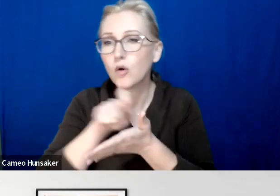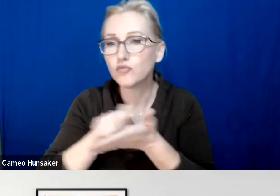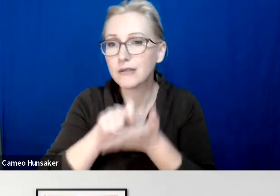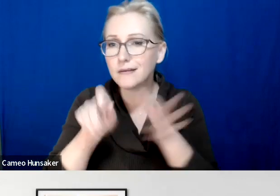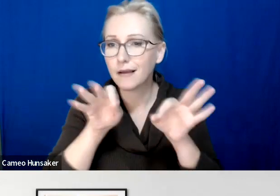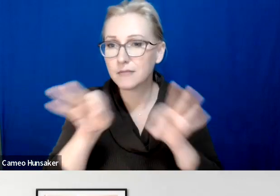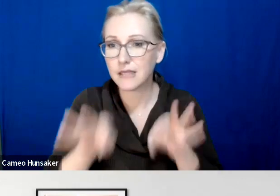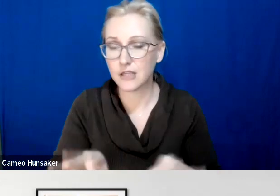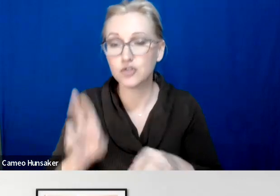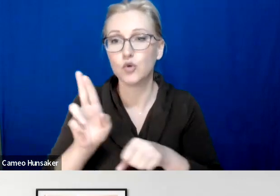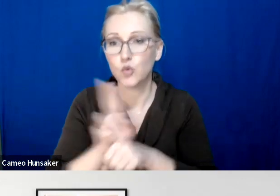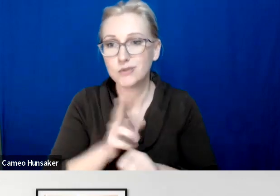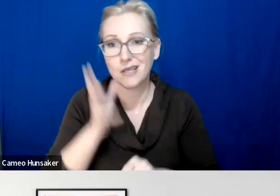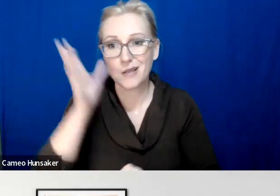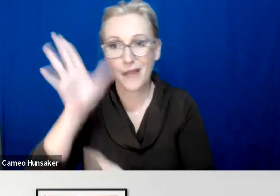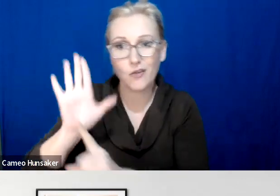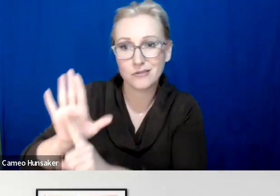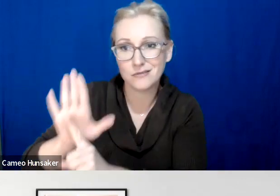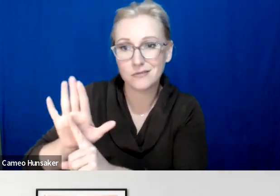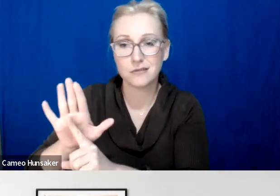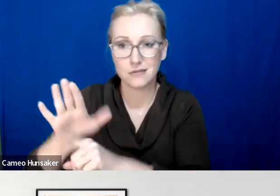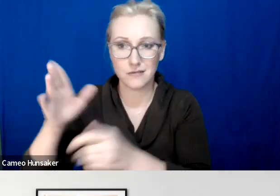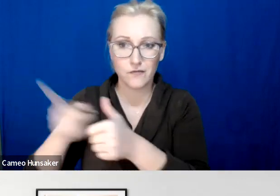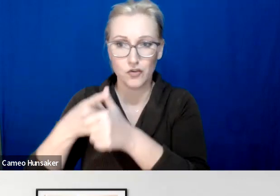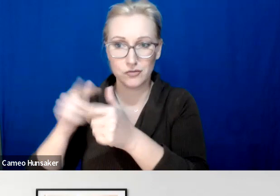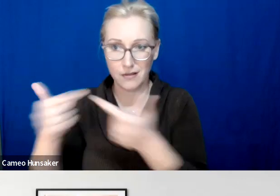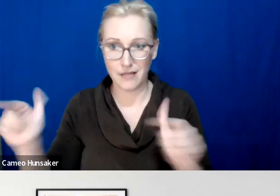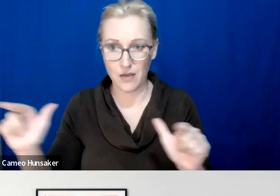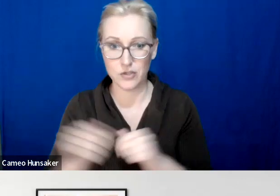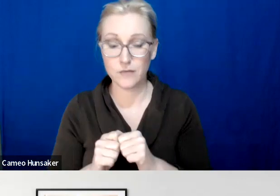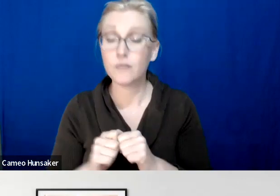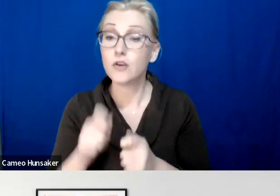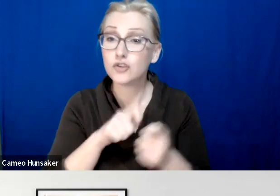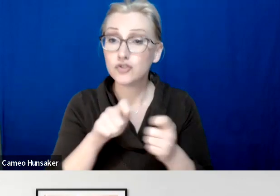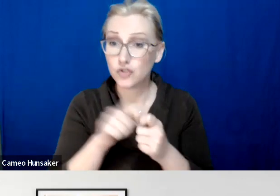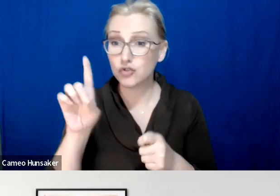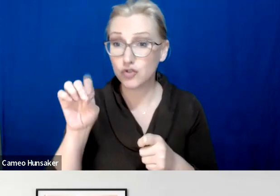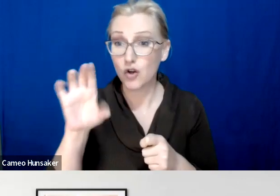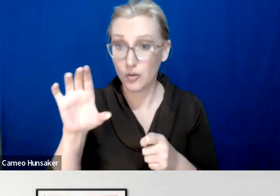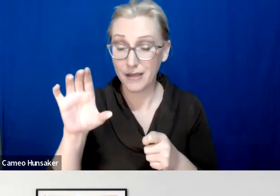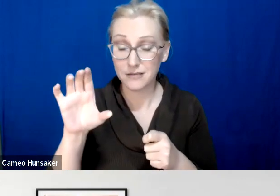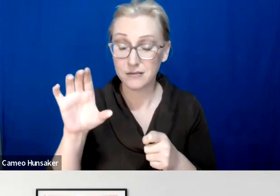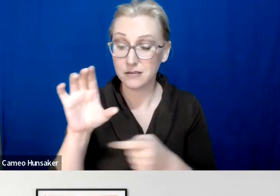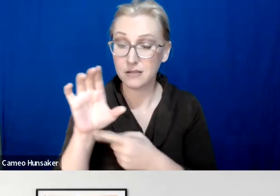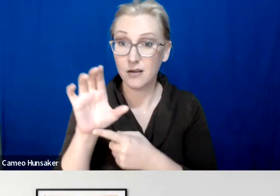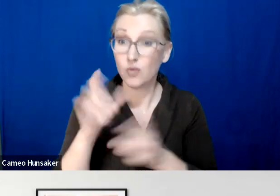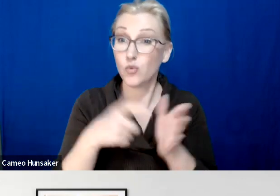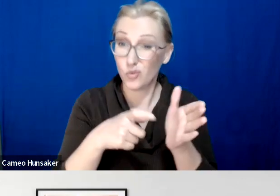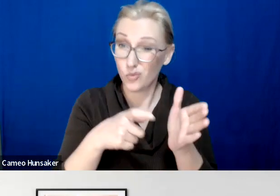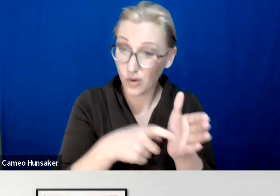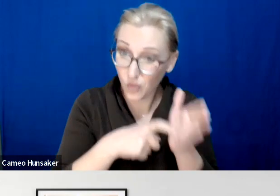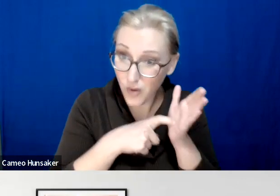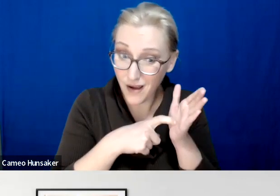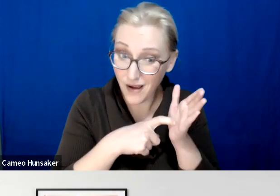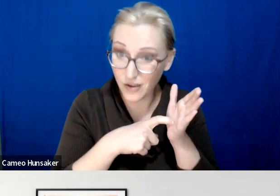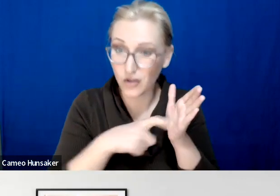language. But there are certain types of documents within the special education process that the statute itself specifically